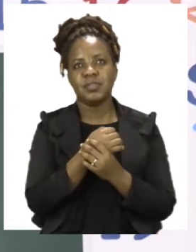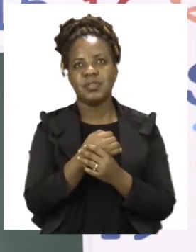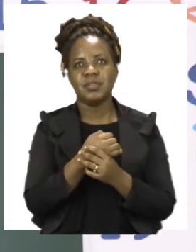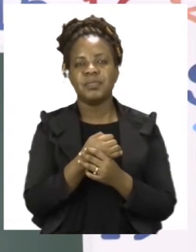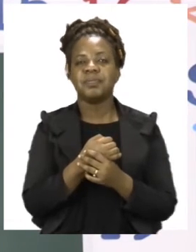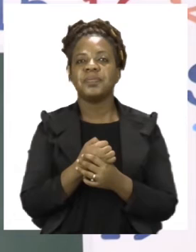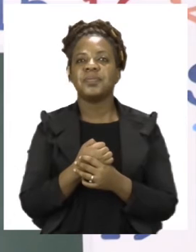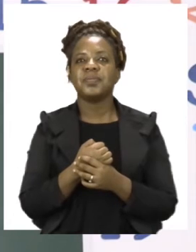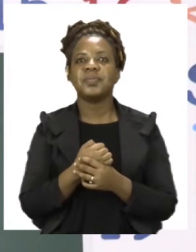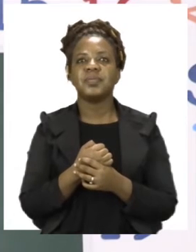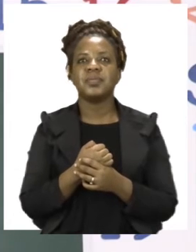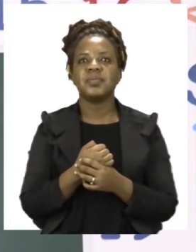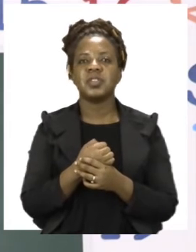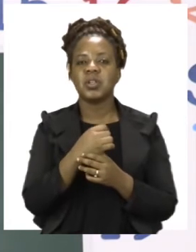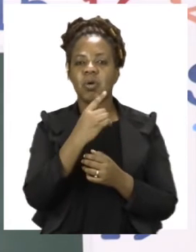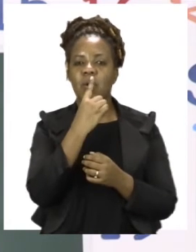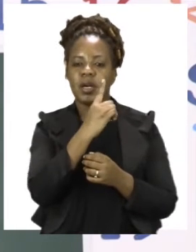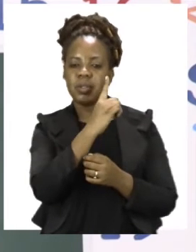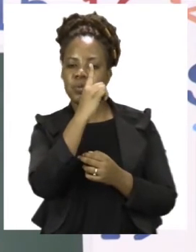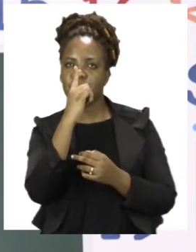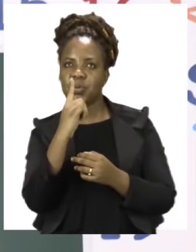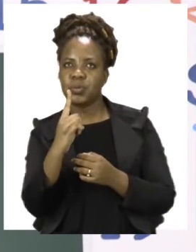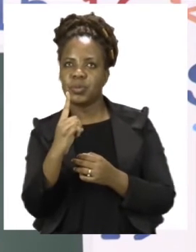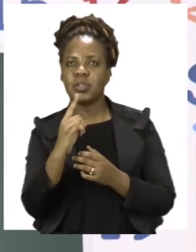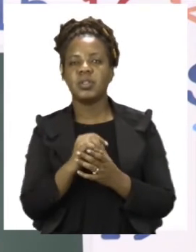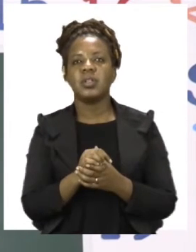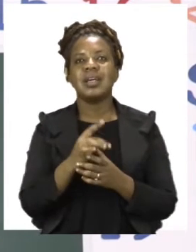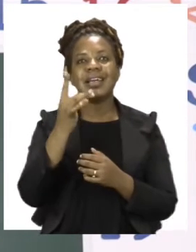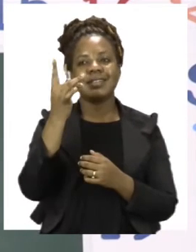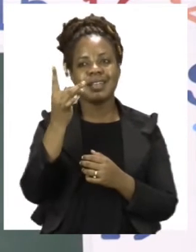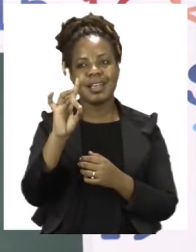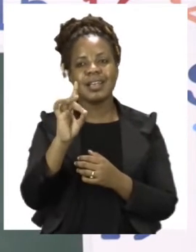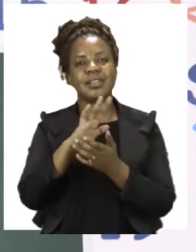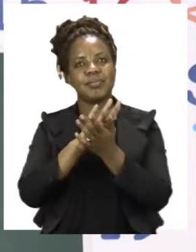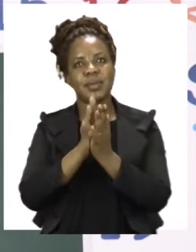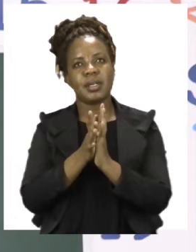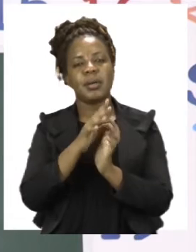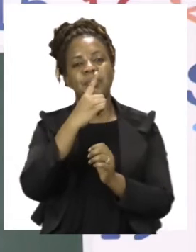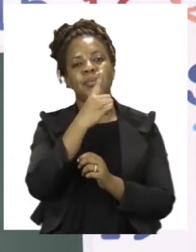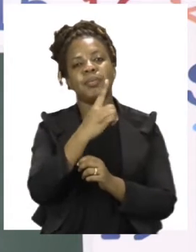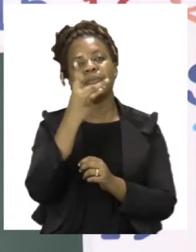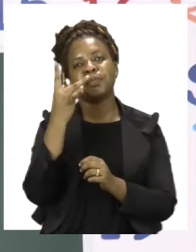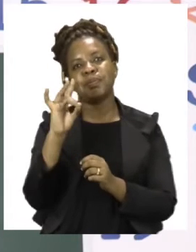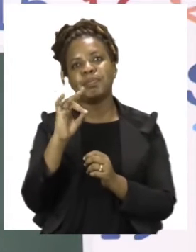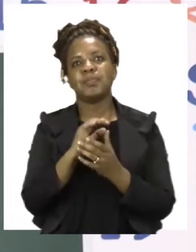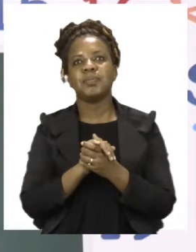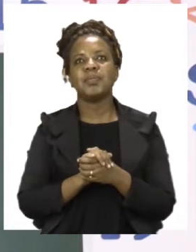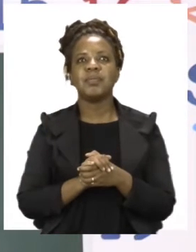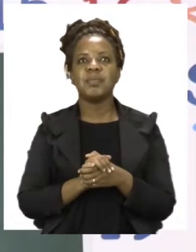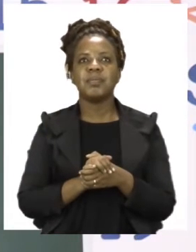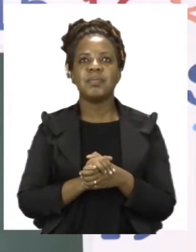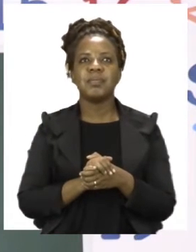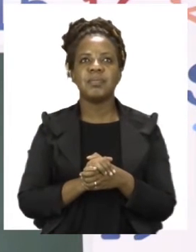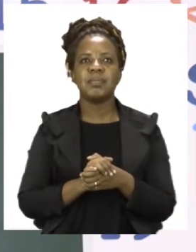is 4. And then we will give 1 10 to 8, which makes it 18. Now